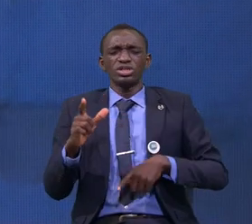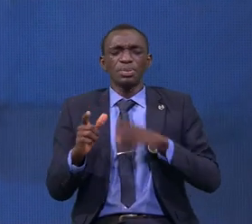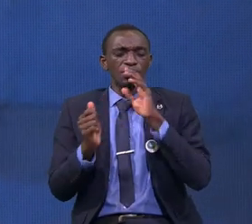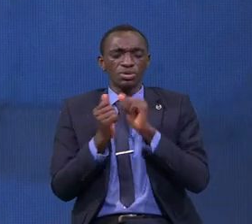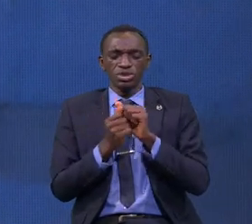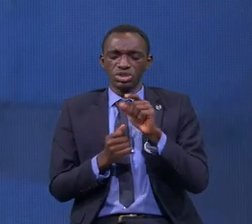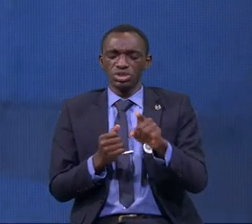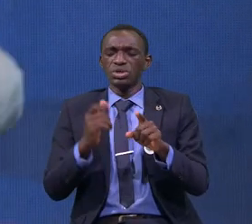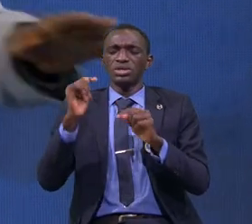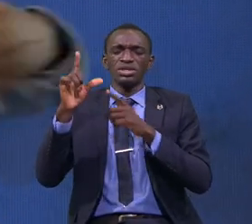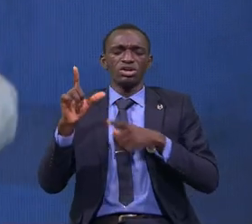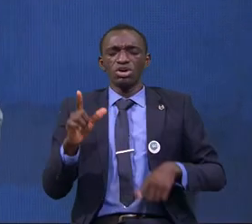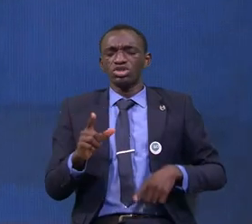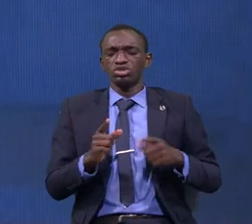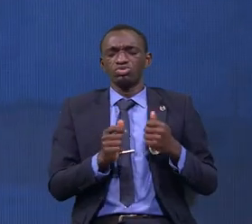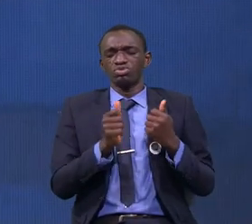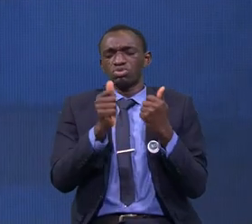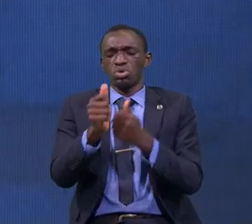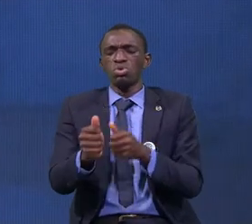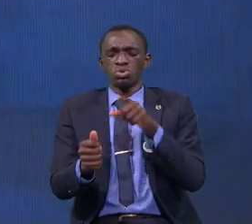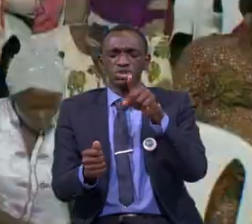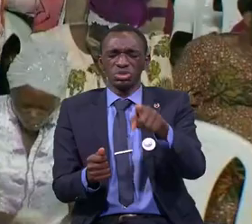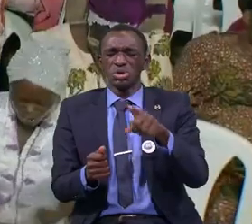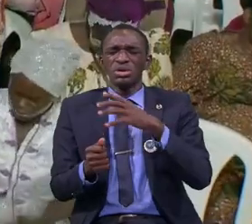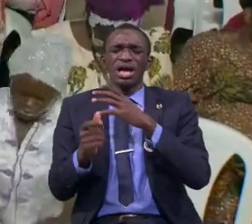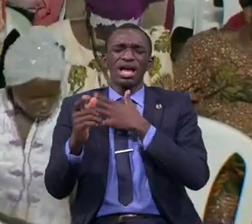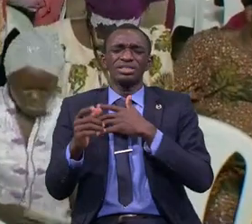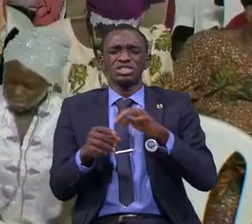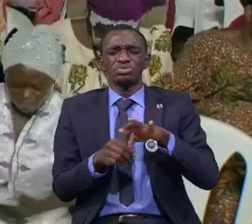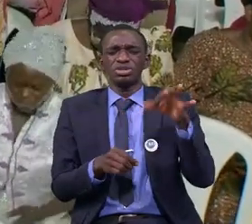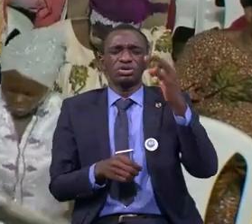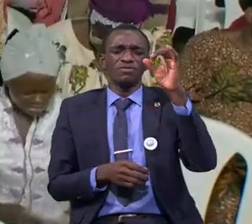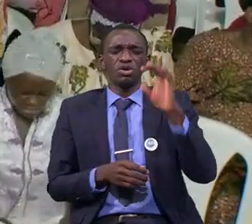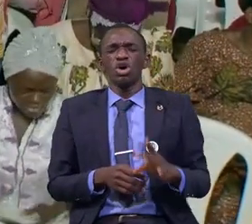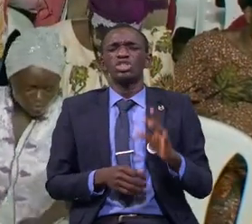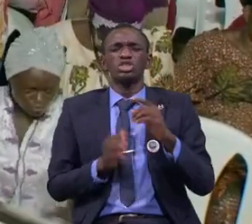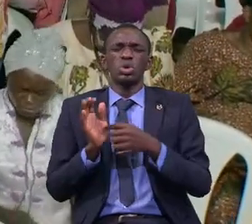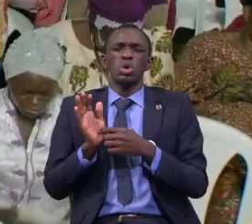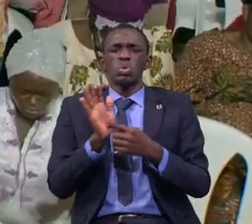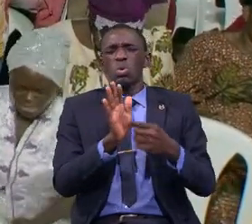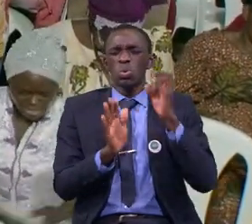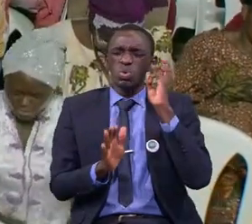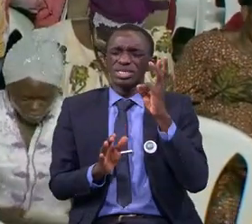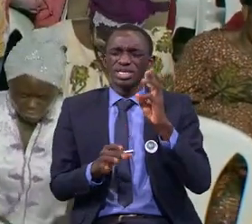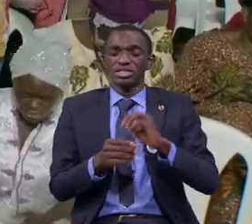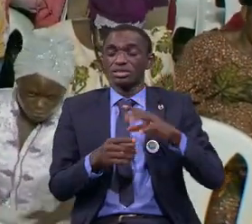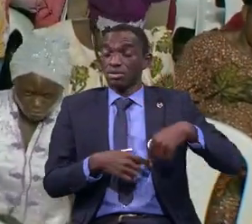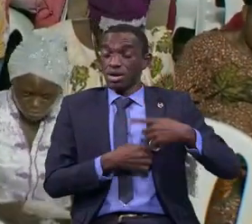you. The Spirit witness in your heart that your sins are now